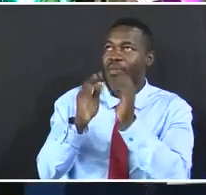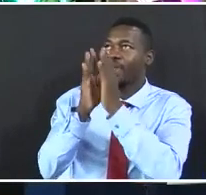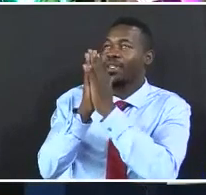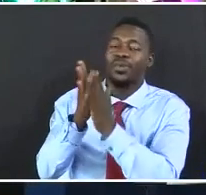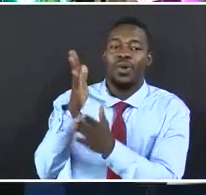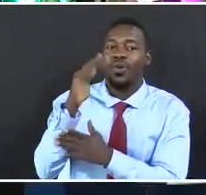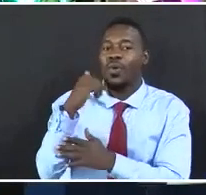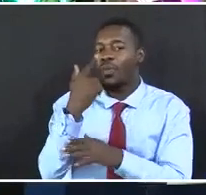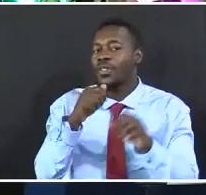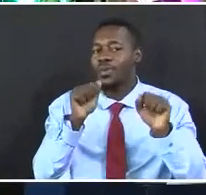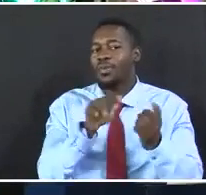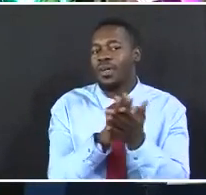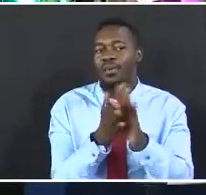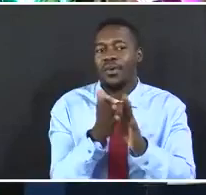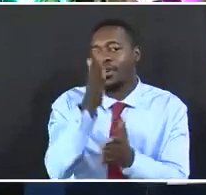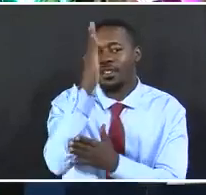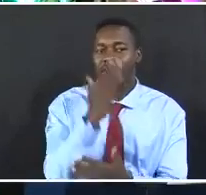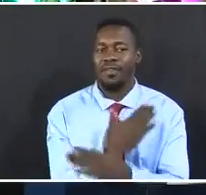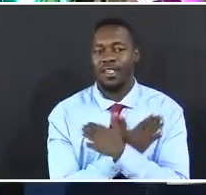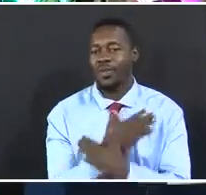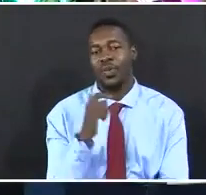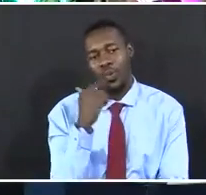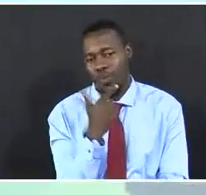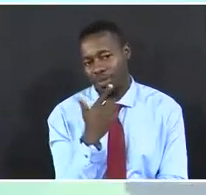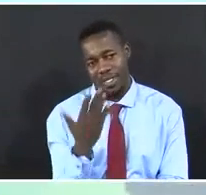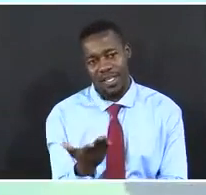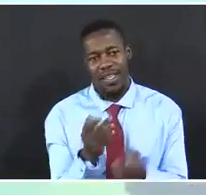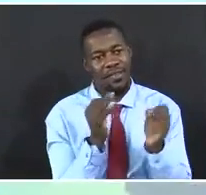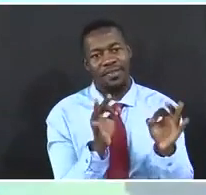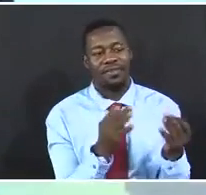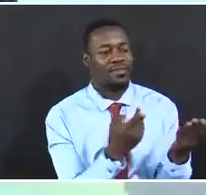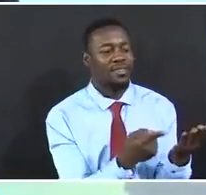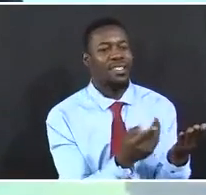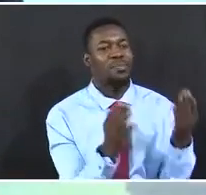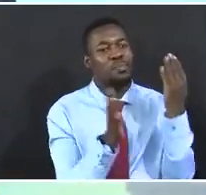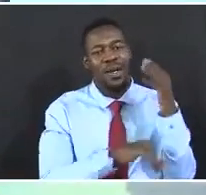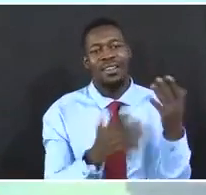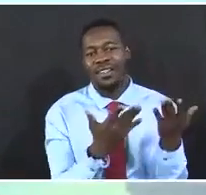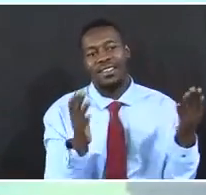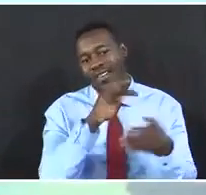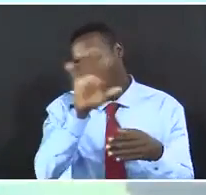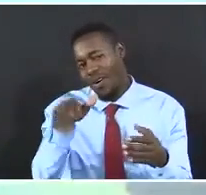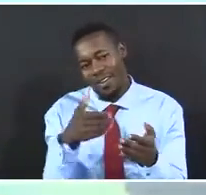Who can ascend the Lord's mountain? They that are not